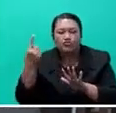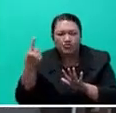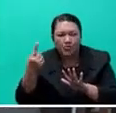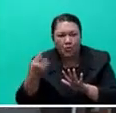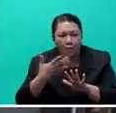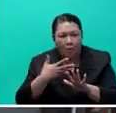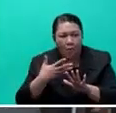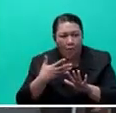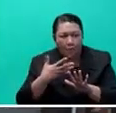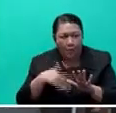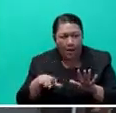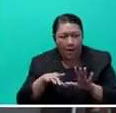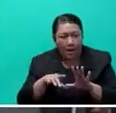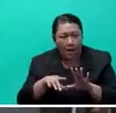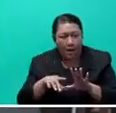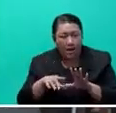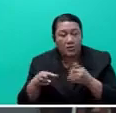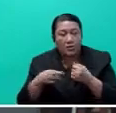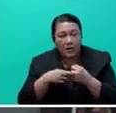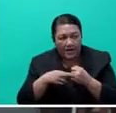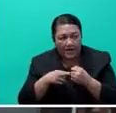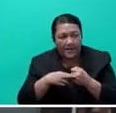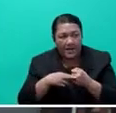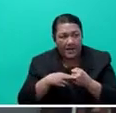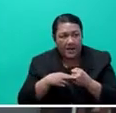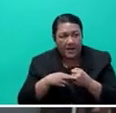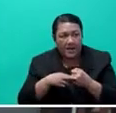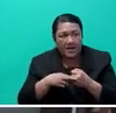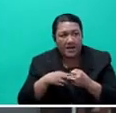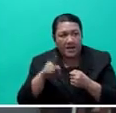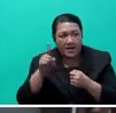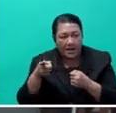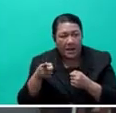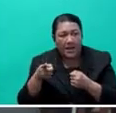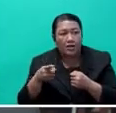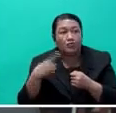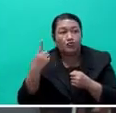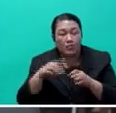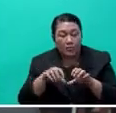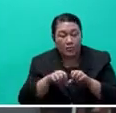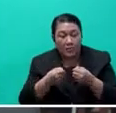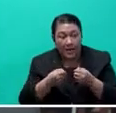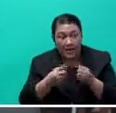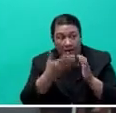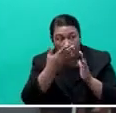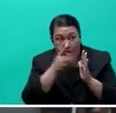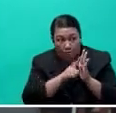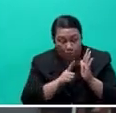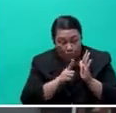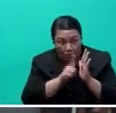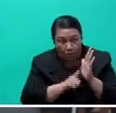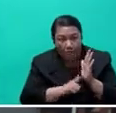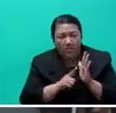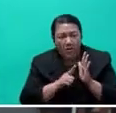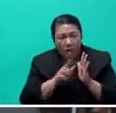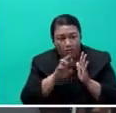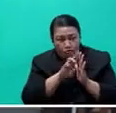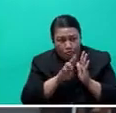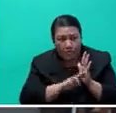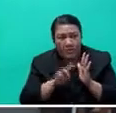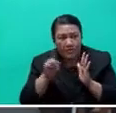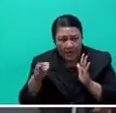if they want to renovate their buildings in Levuka and they breach and the penalties were too high. Those are some of the issues that came from the residents in